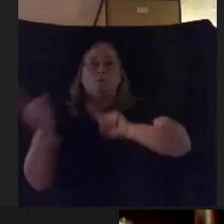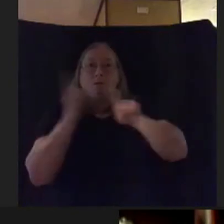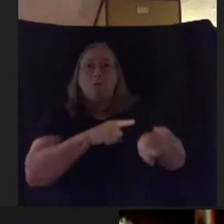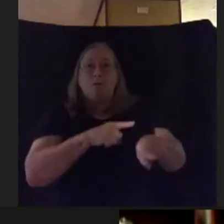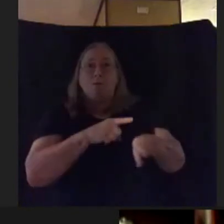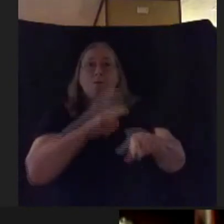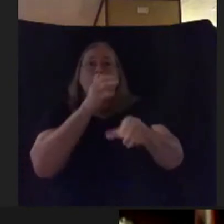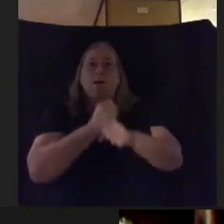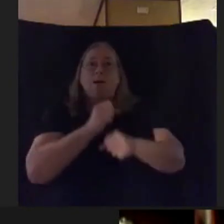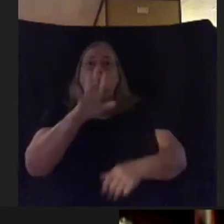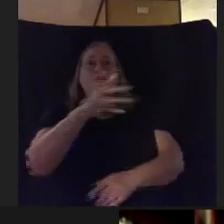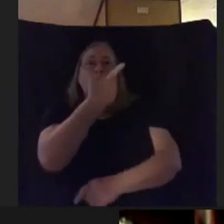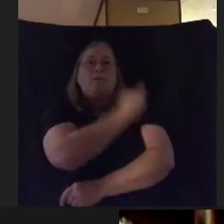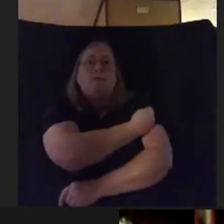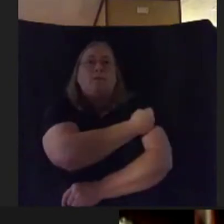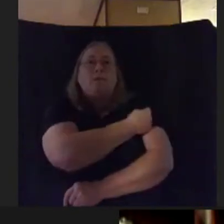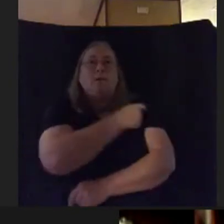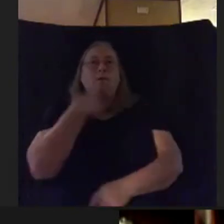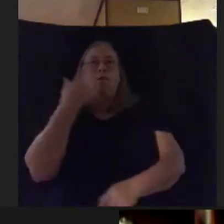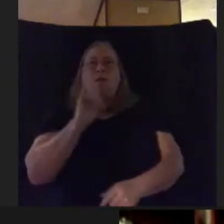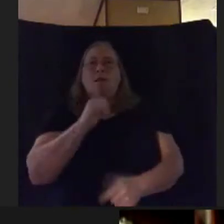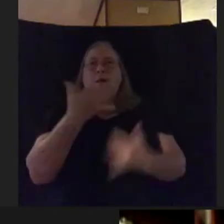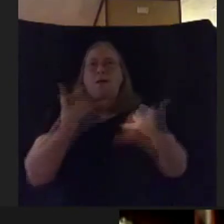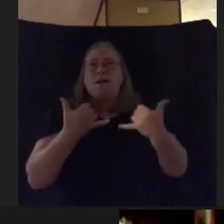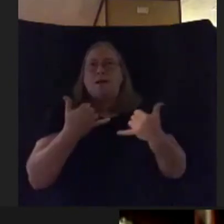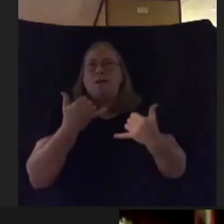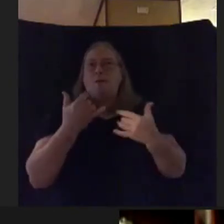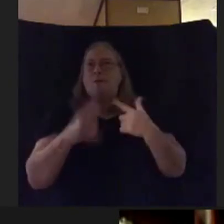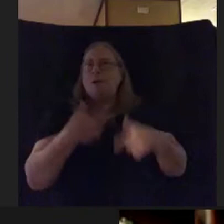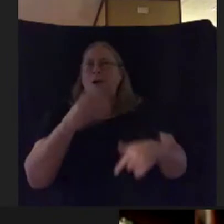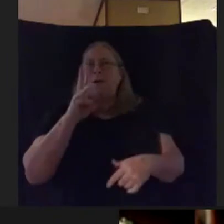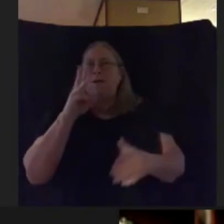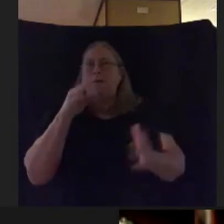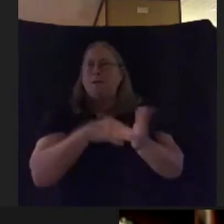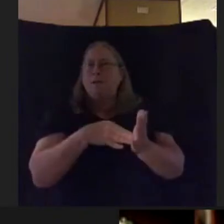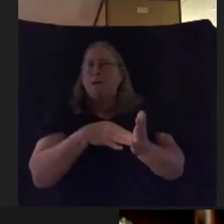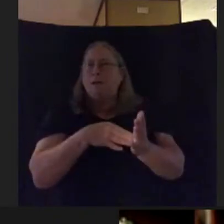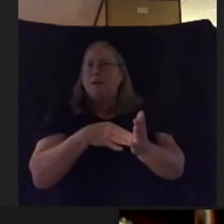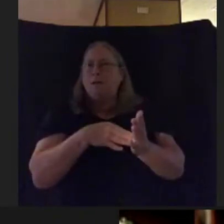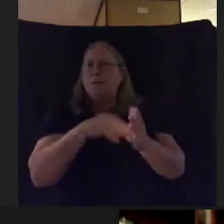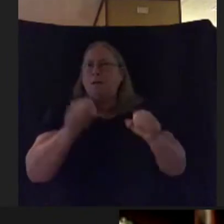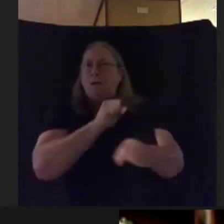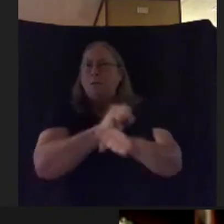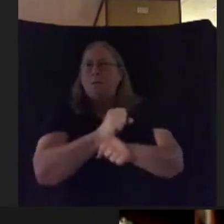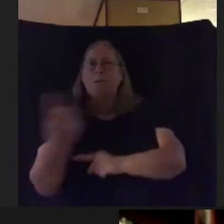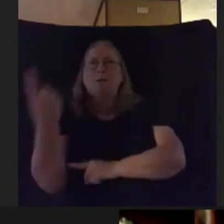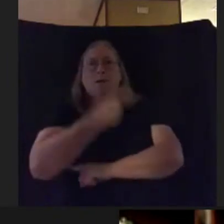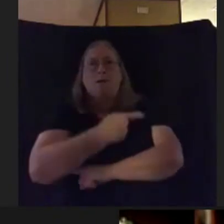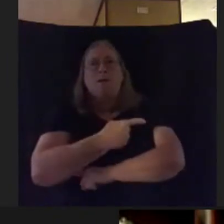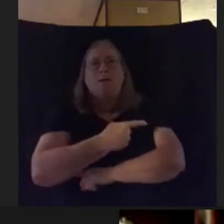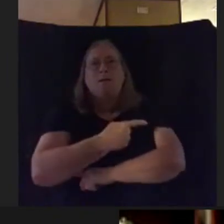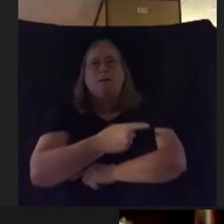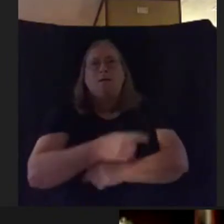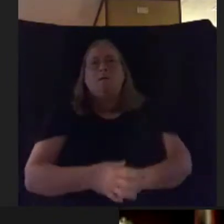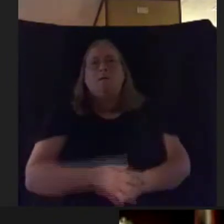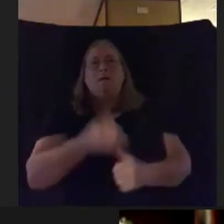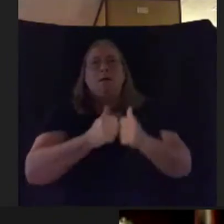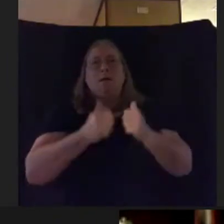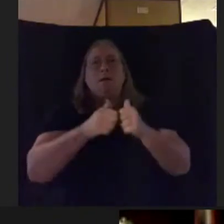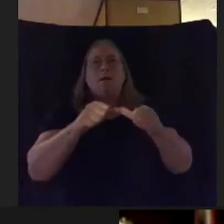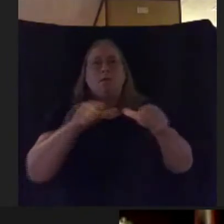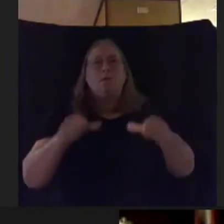vaccine. Looks like right now we're getting about 6,000 appointments a day in each of these locations. So that's